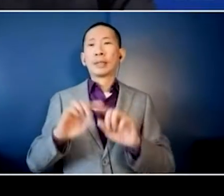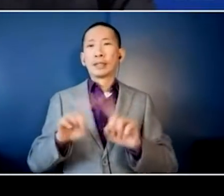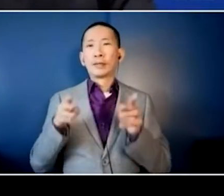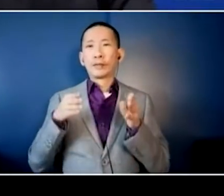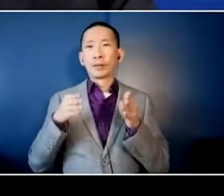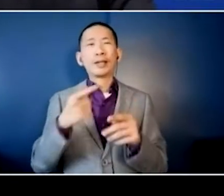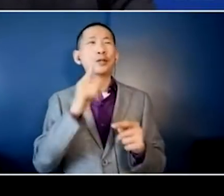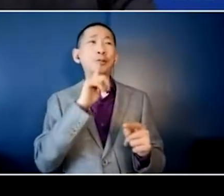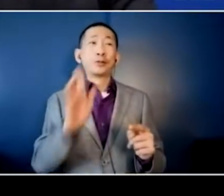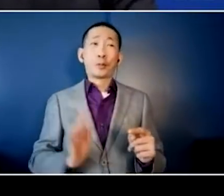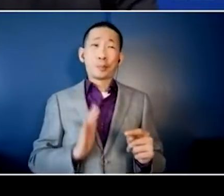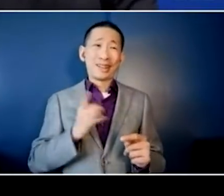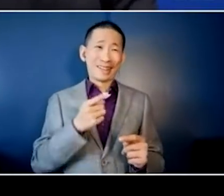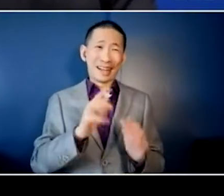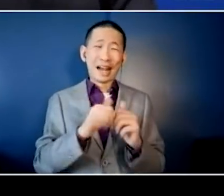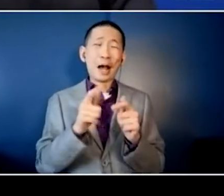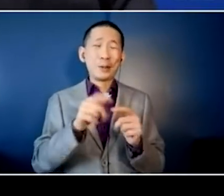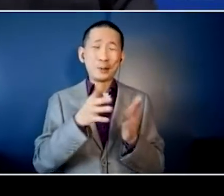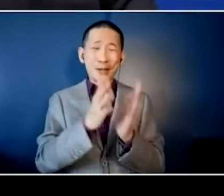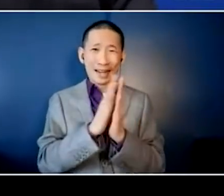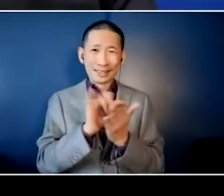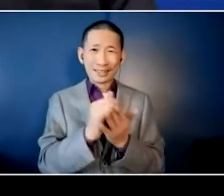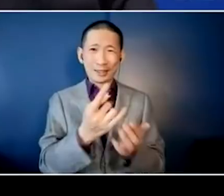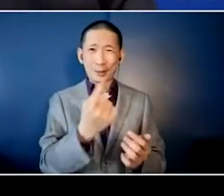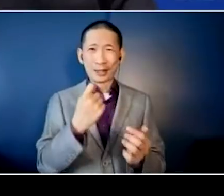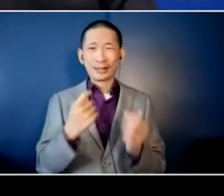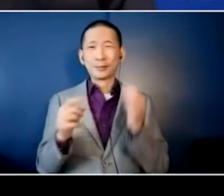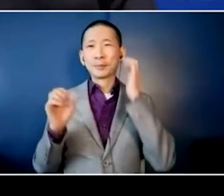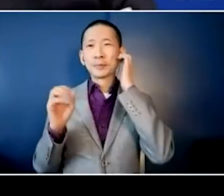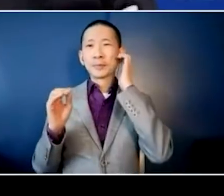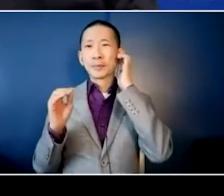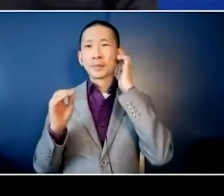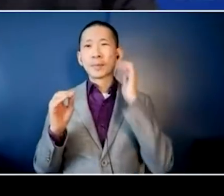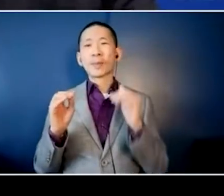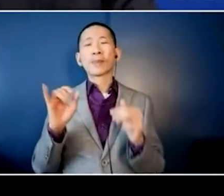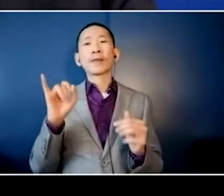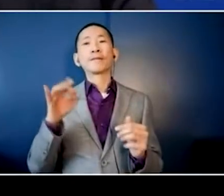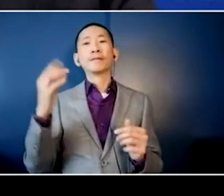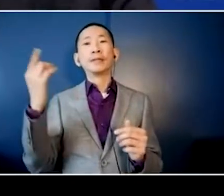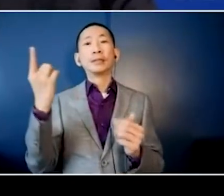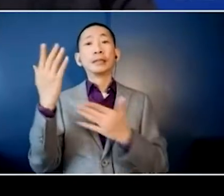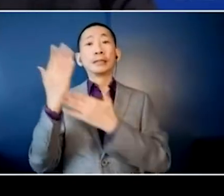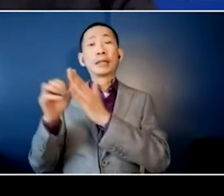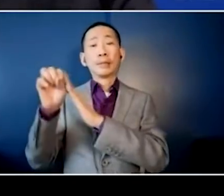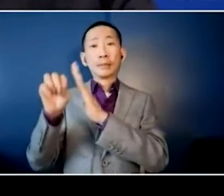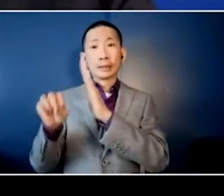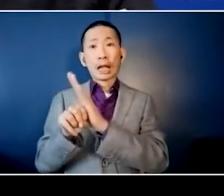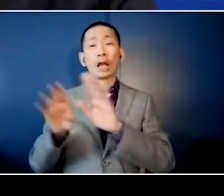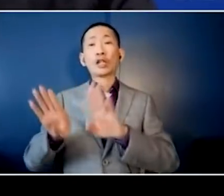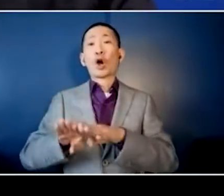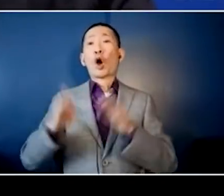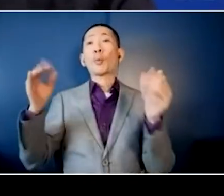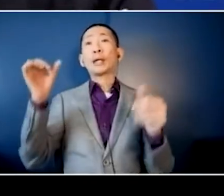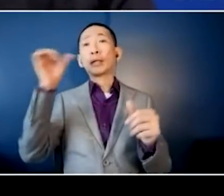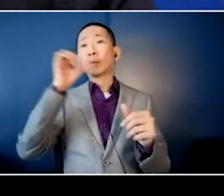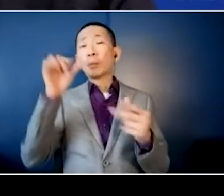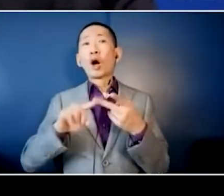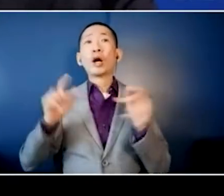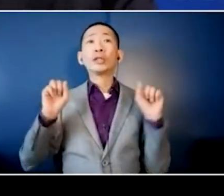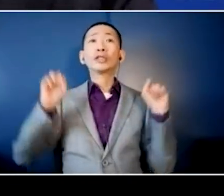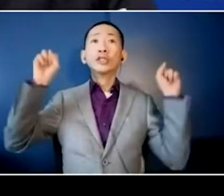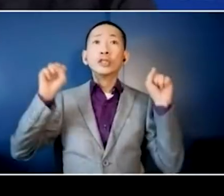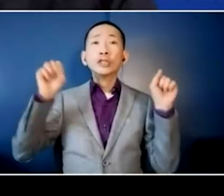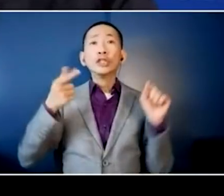tactful in the way you asked it. So if some states are opening up bars and gyms and